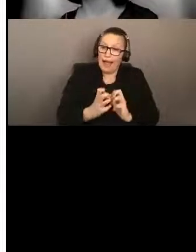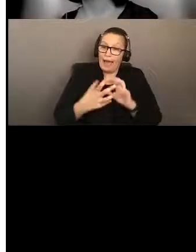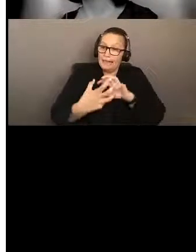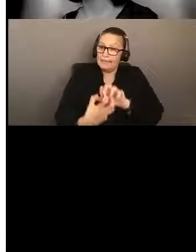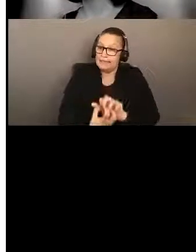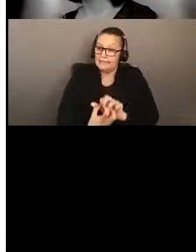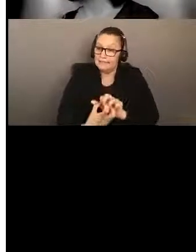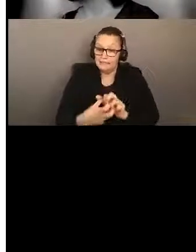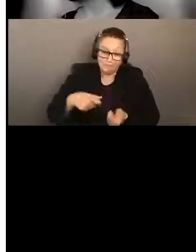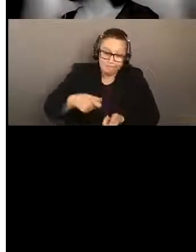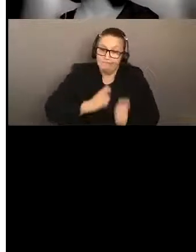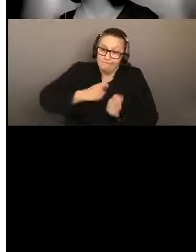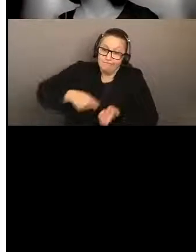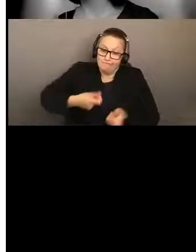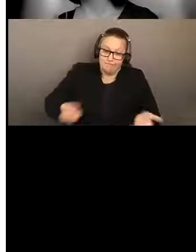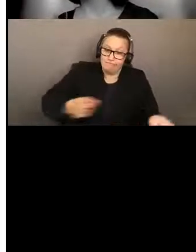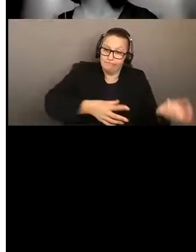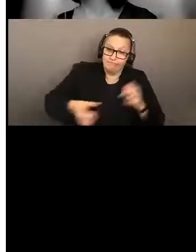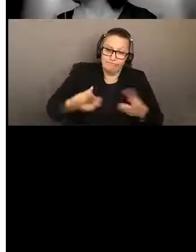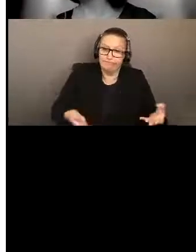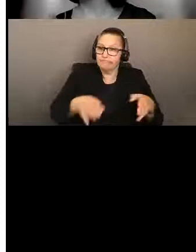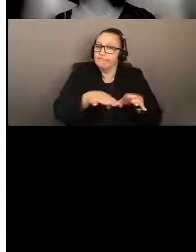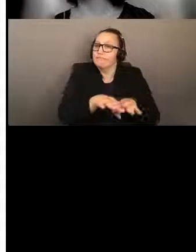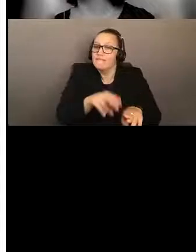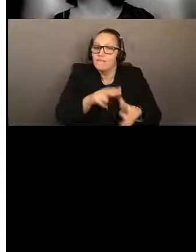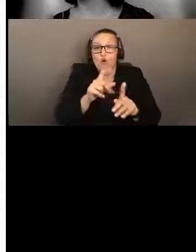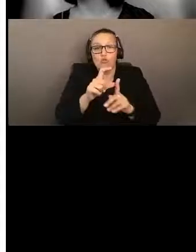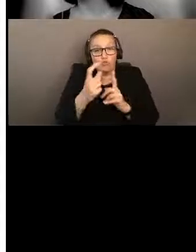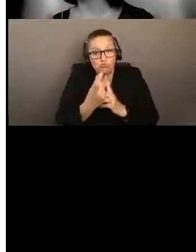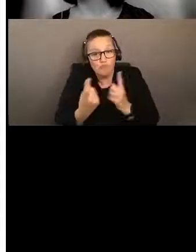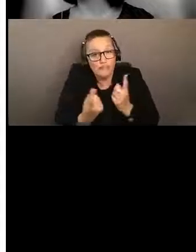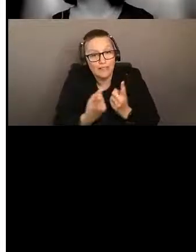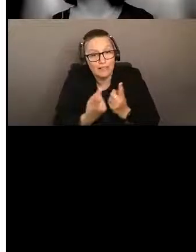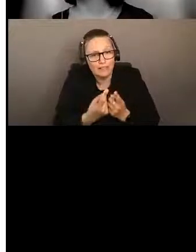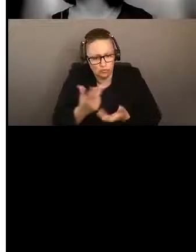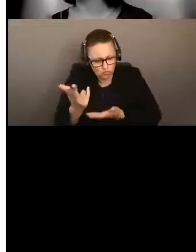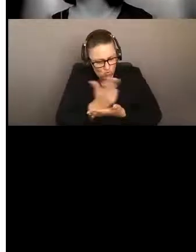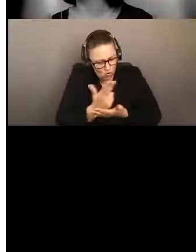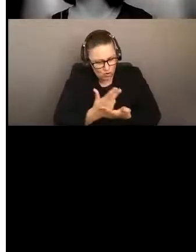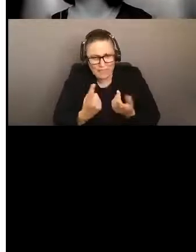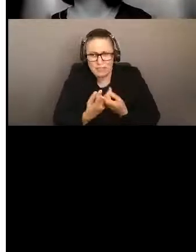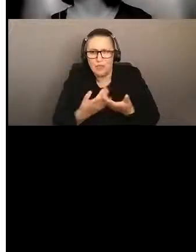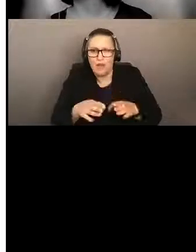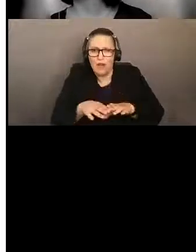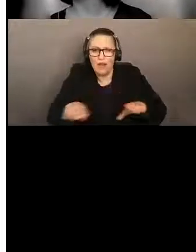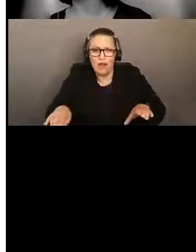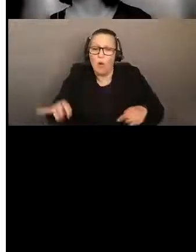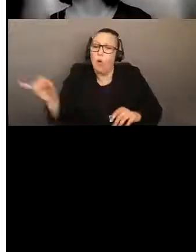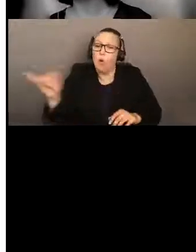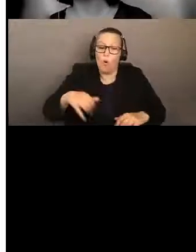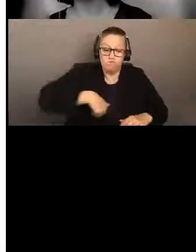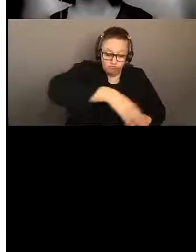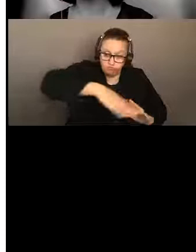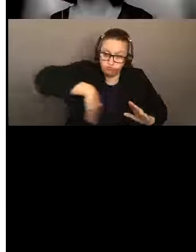cultural reasons, photographing or drawing elements which rest upon the ground, and creating beautiful, intricate works of art to be walked upon for enjoyment